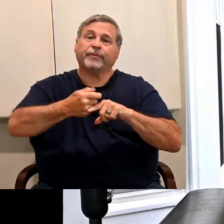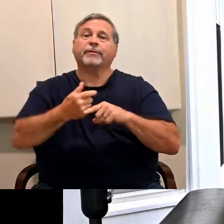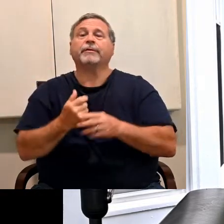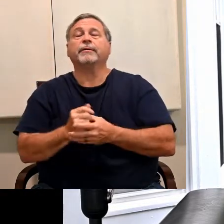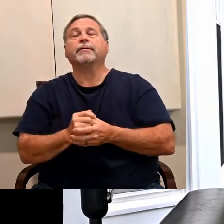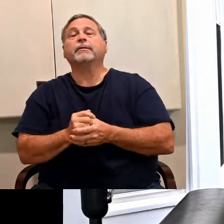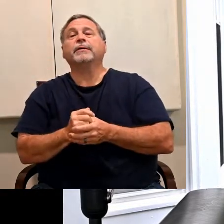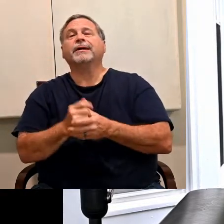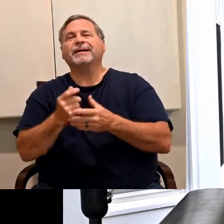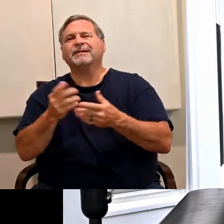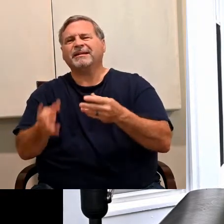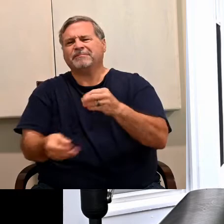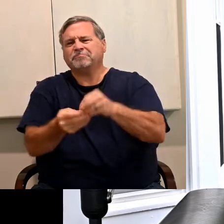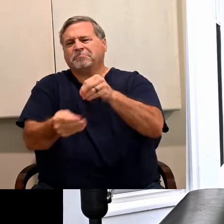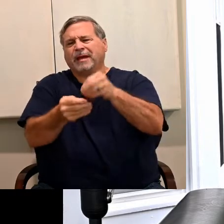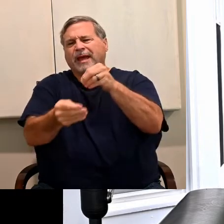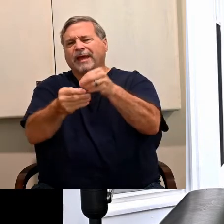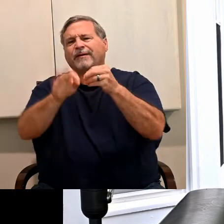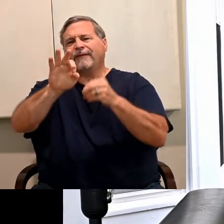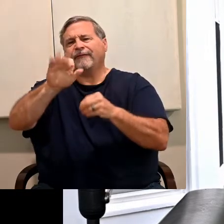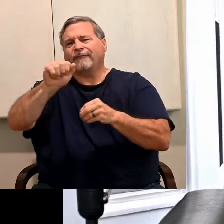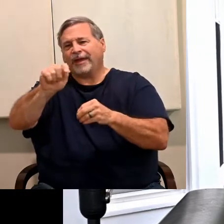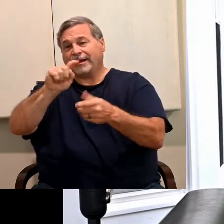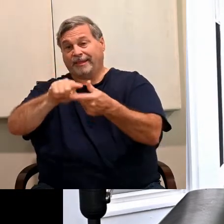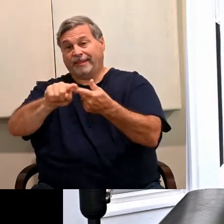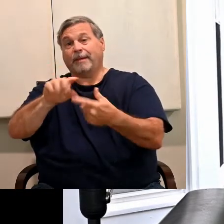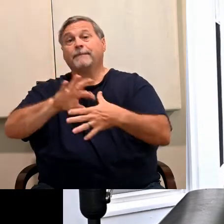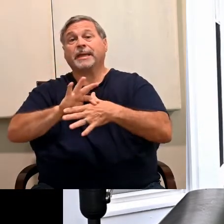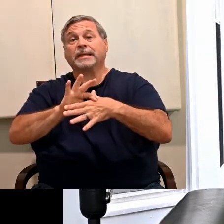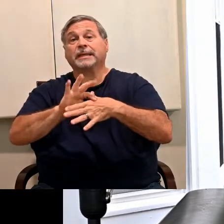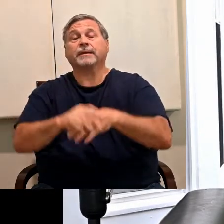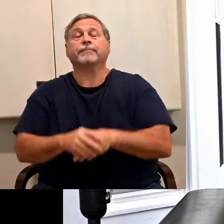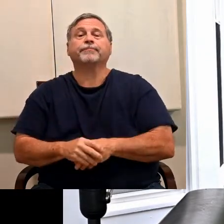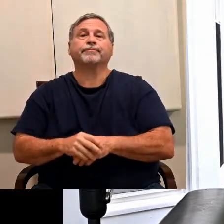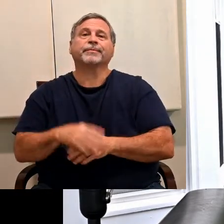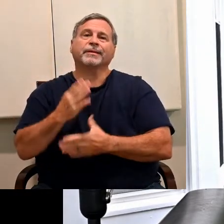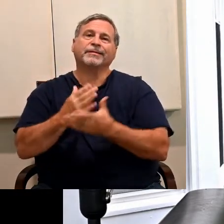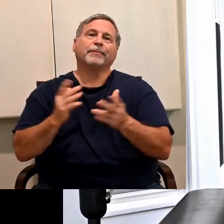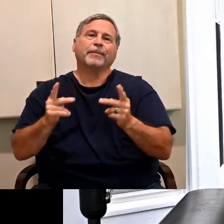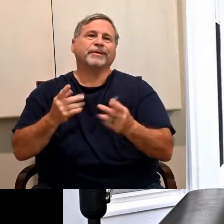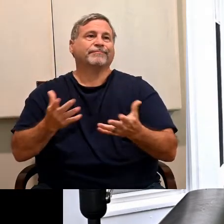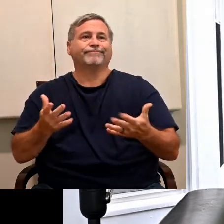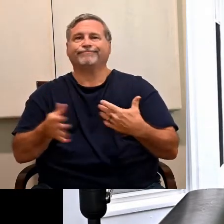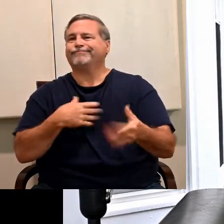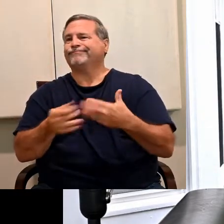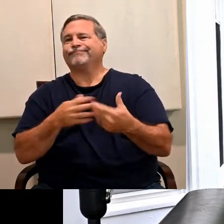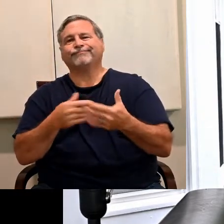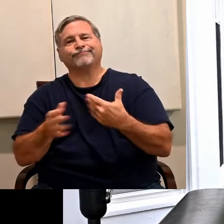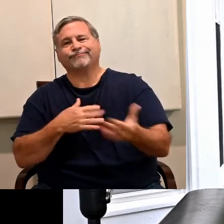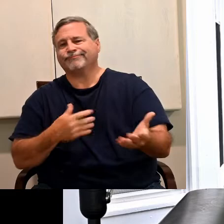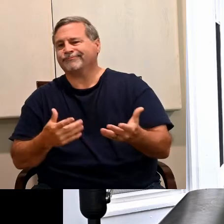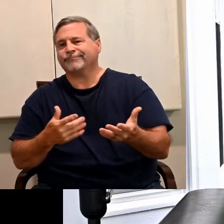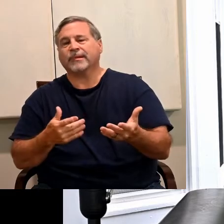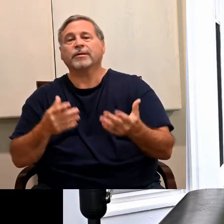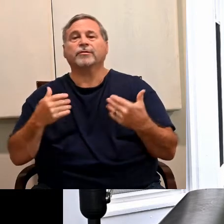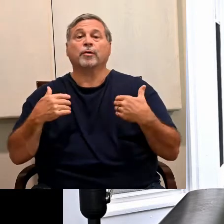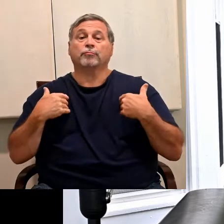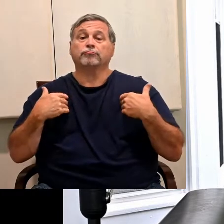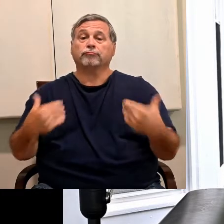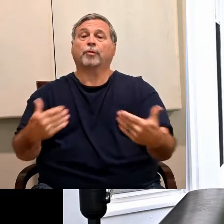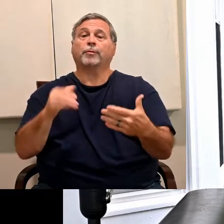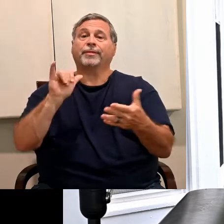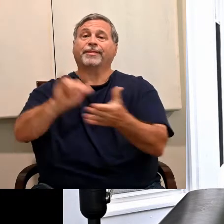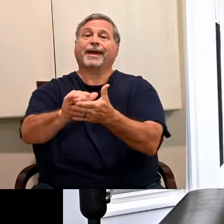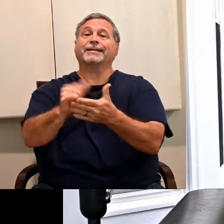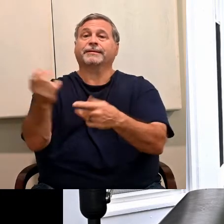and they'll inject that into the meat just to give that extra fat to the meat. The other side is it doesn't do a whole lot of